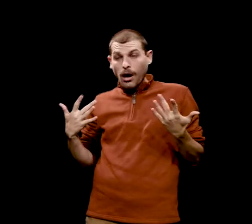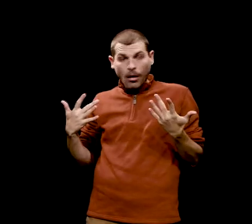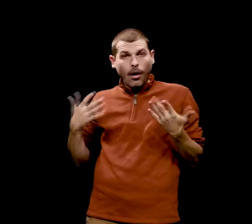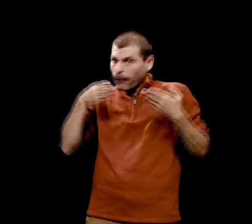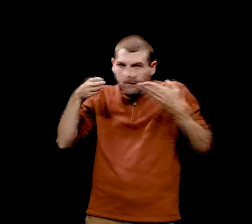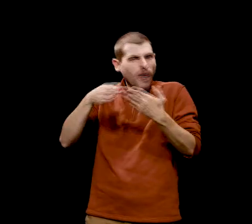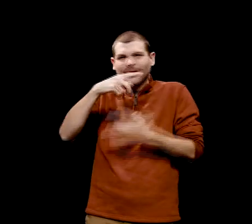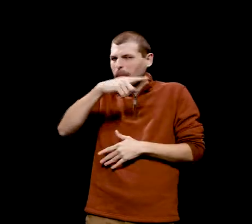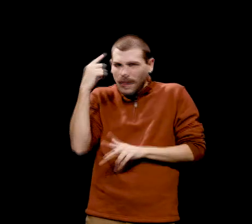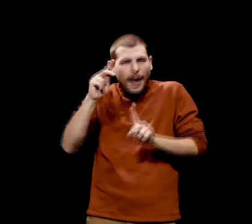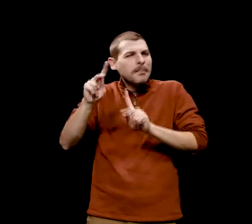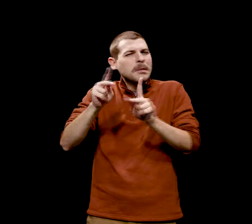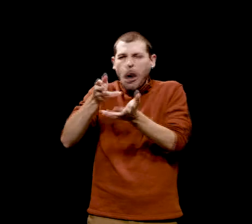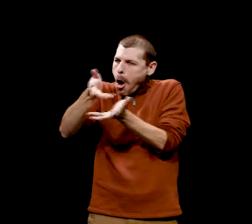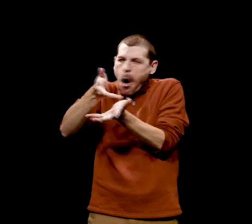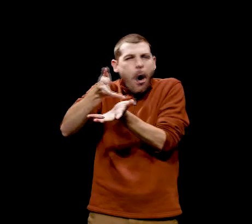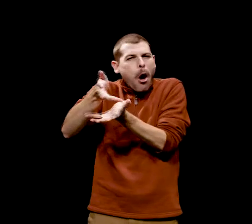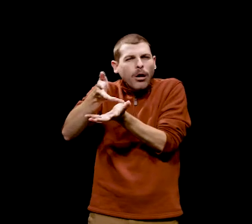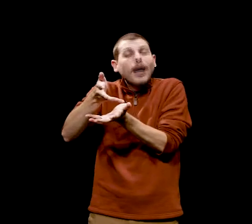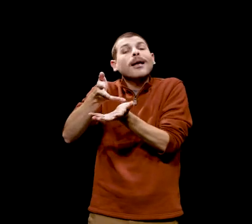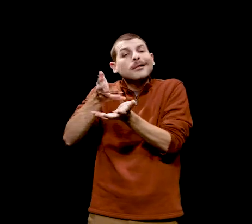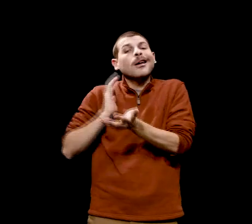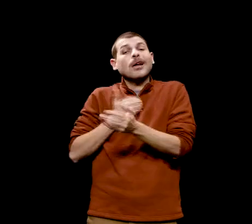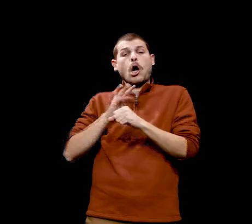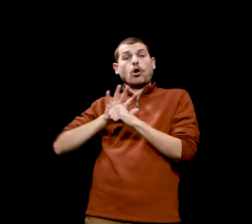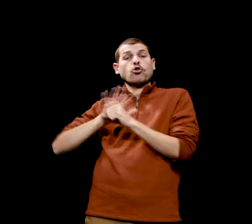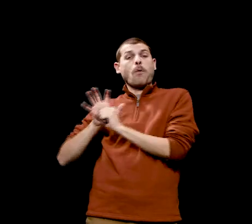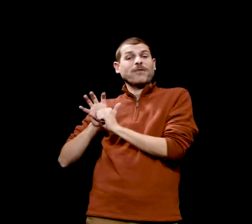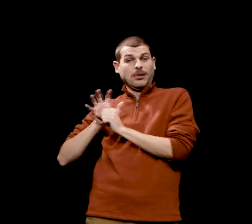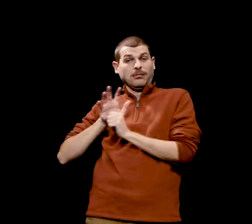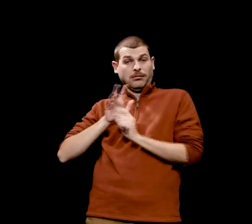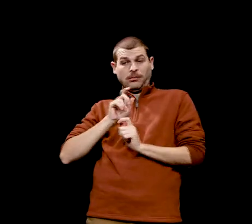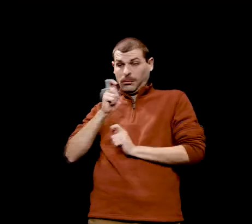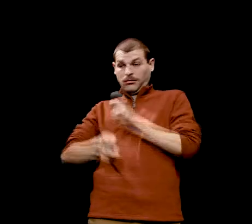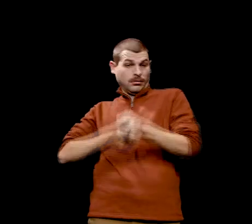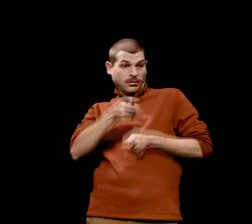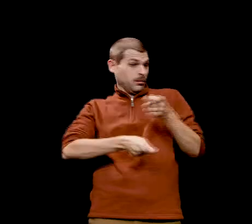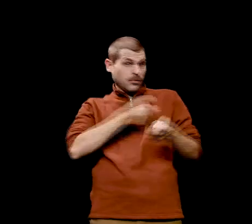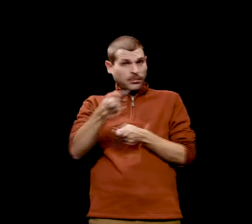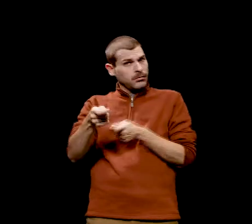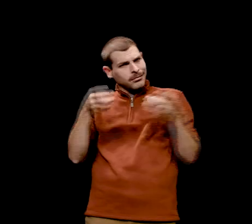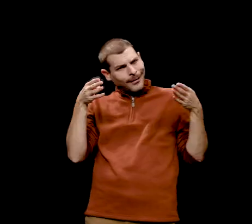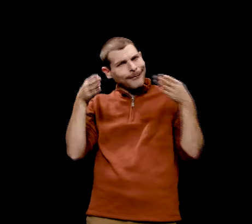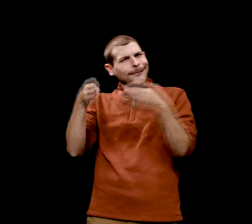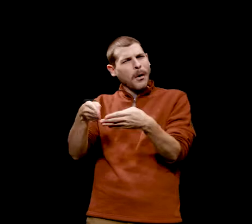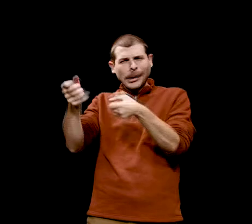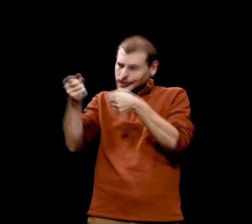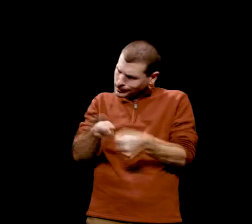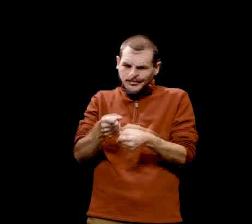owners. And then, of course, through the COVID response itself, that's been focused heavily towards